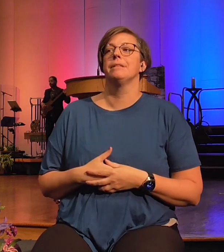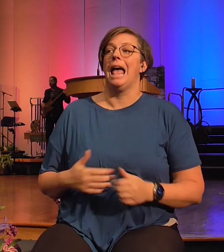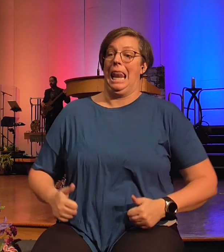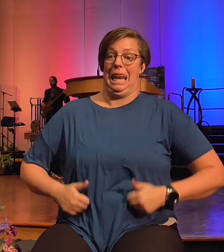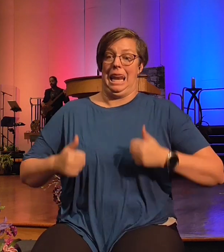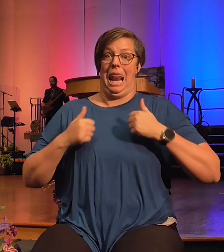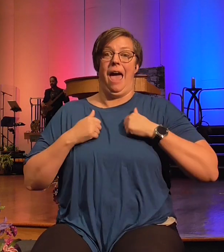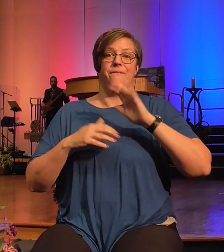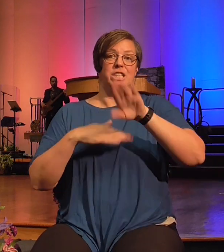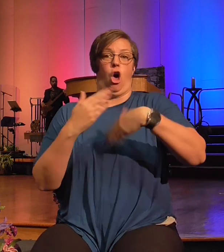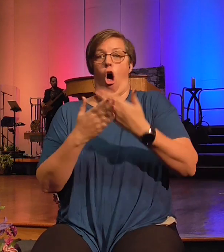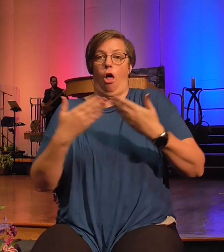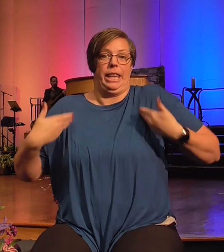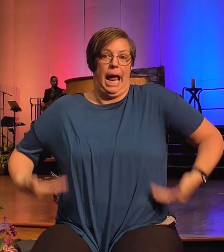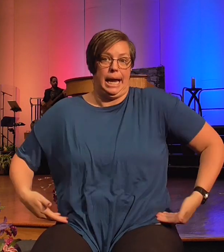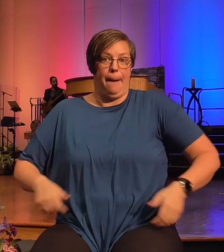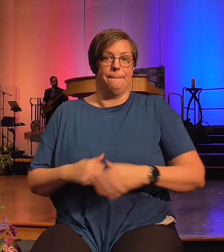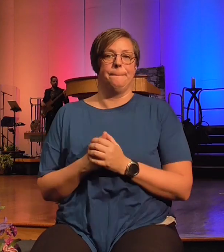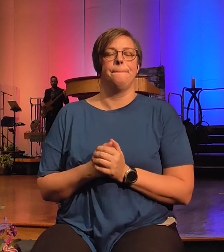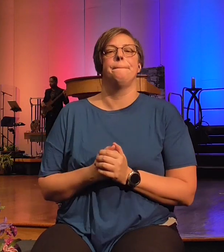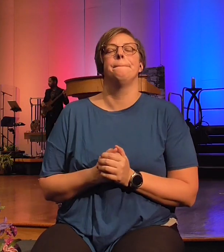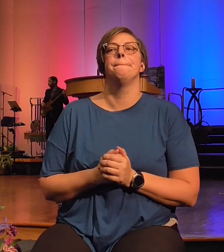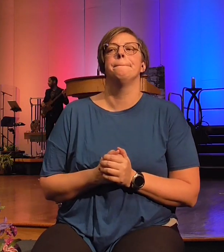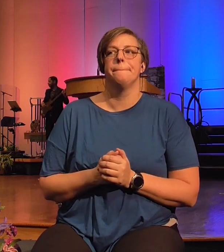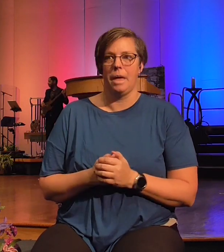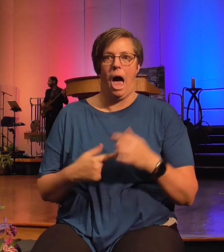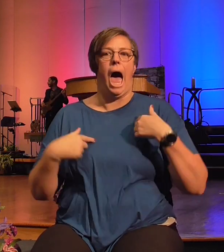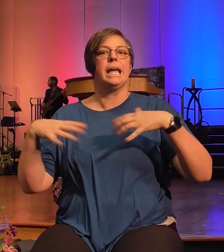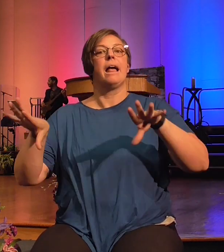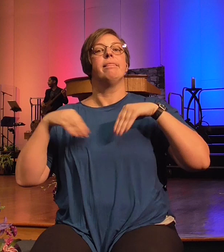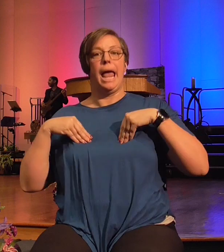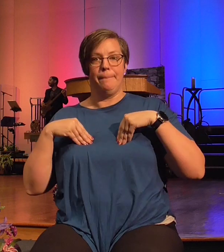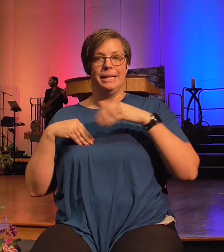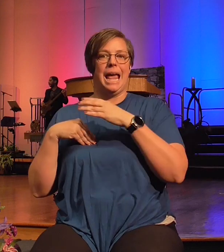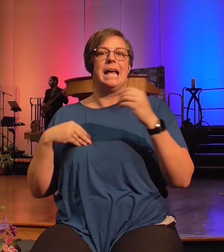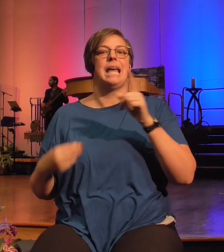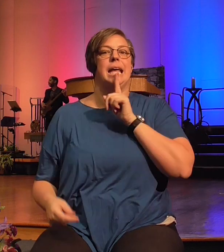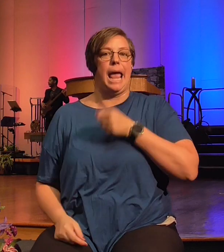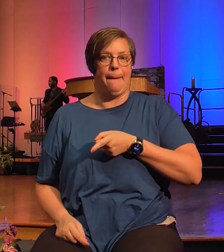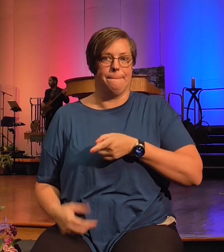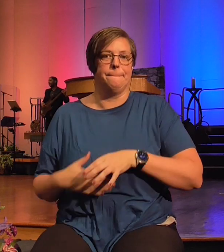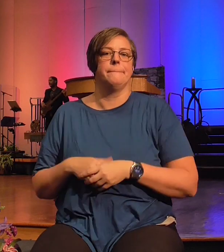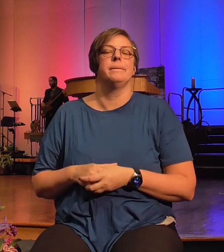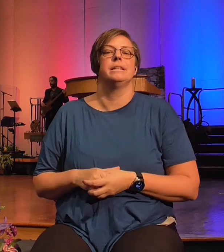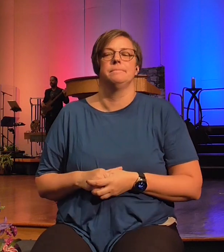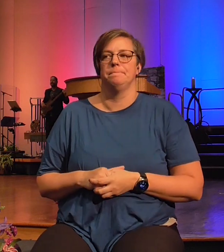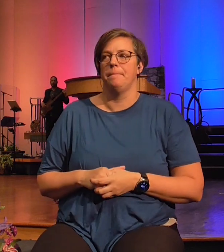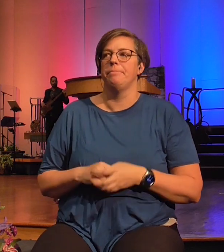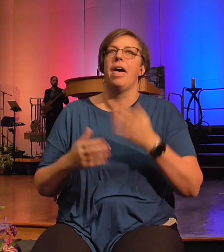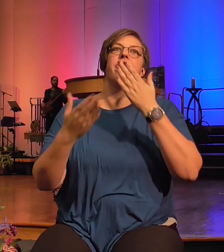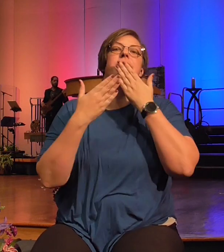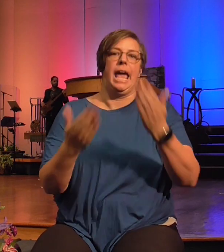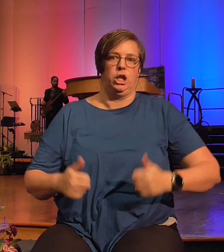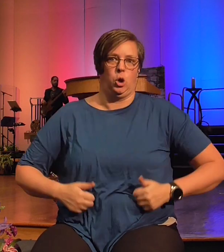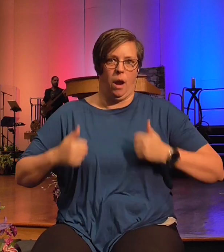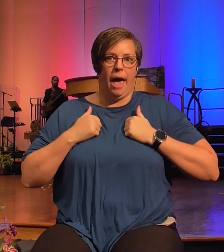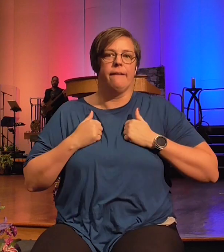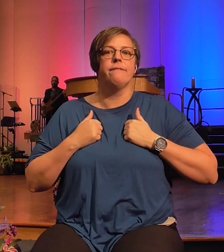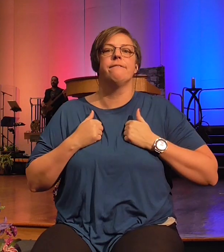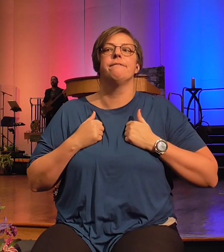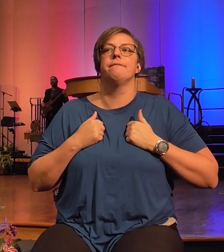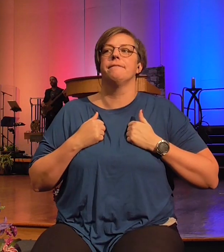that I am. I claim it and I am it. Thank you, life.